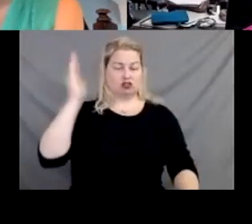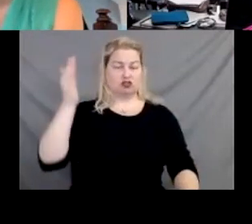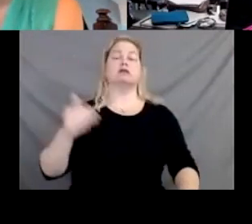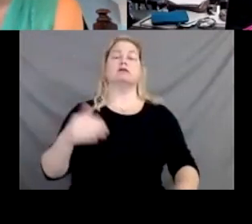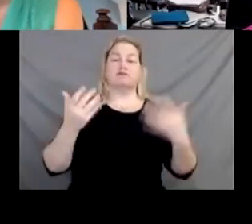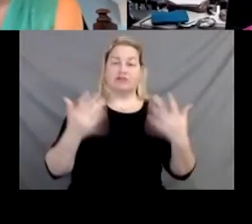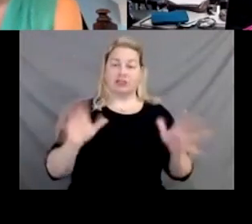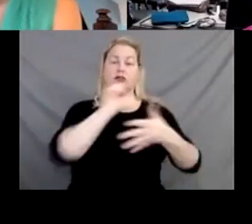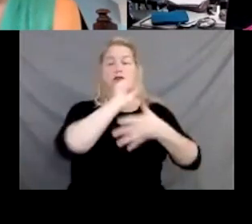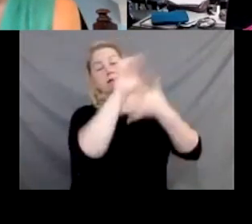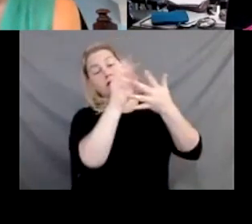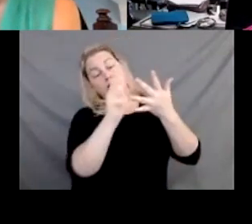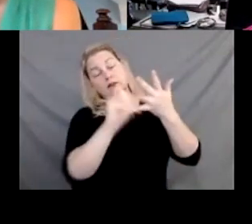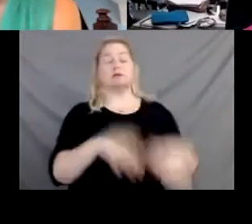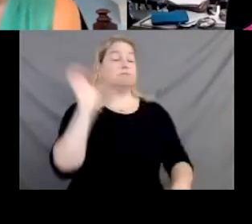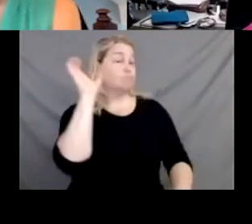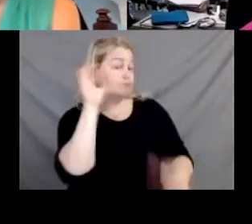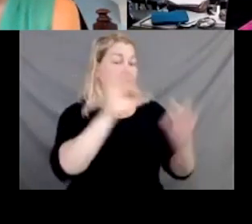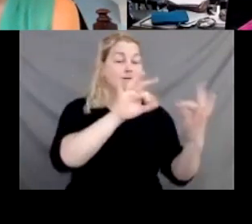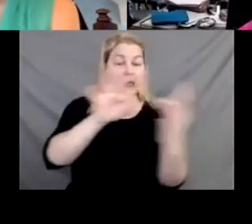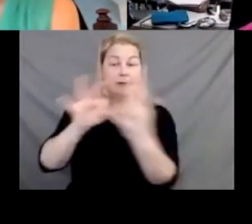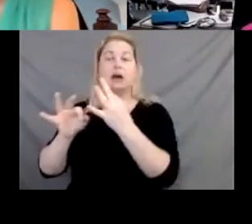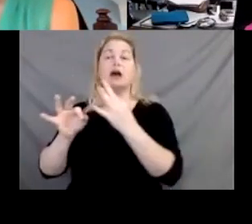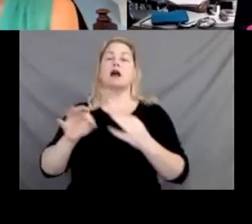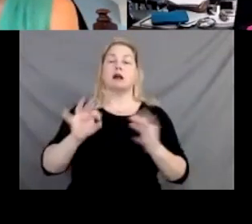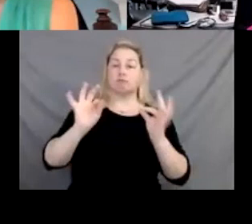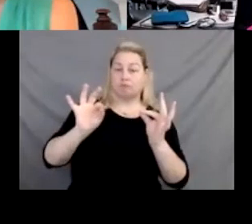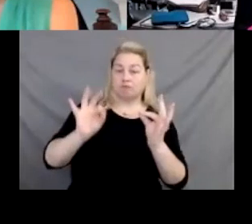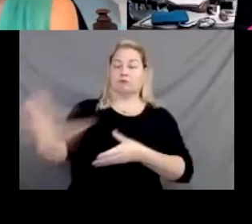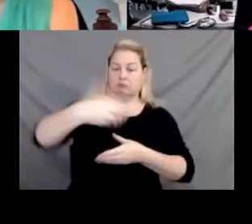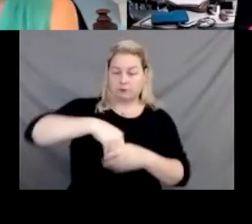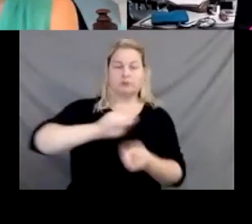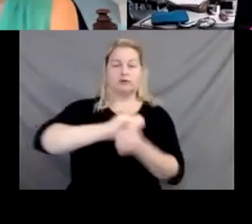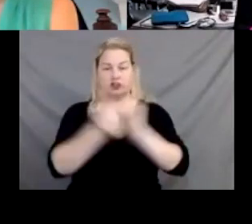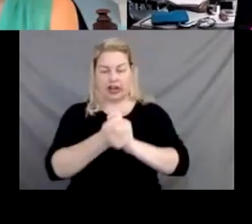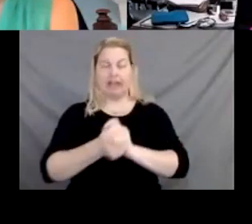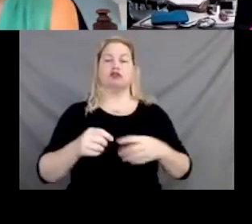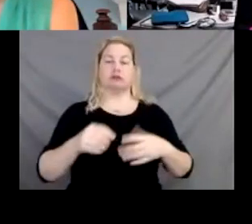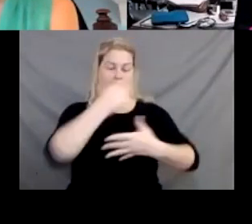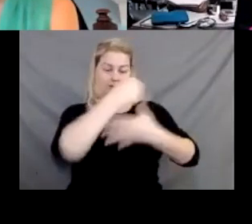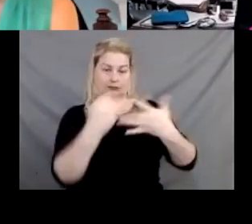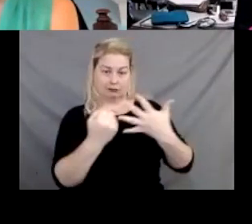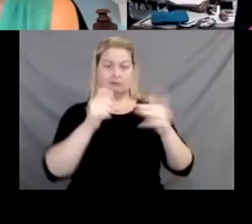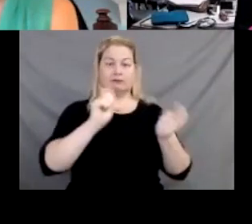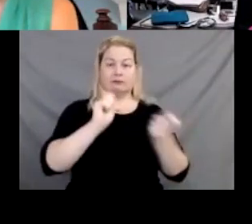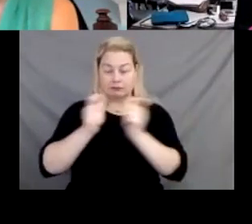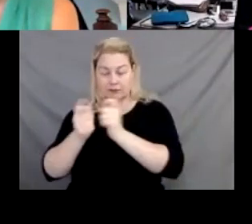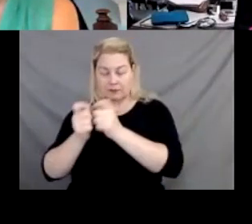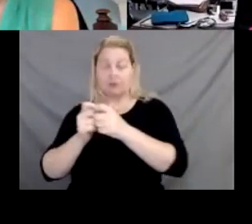public. Now, it does not cover all of the feedback that we